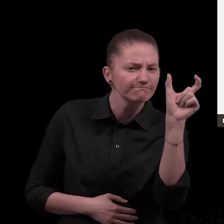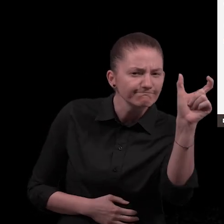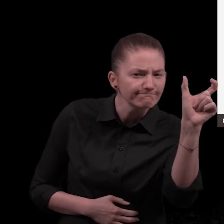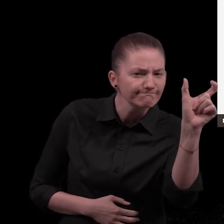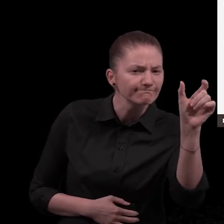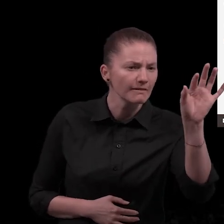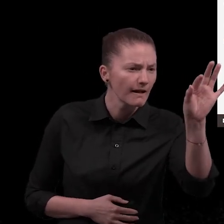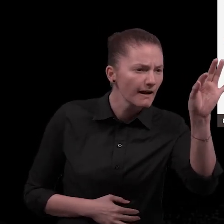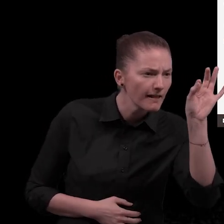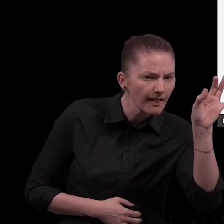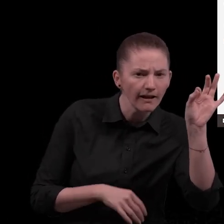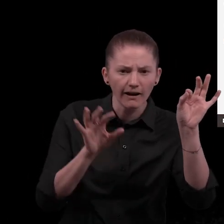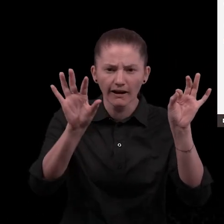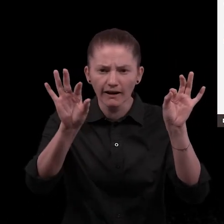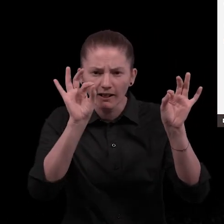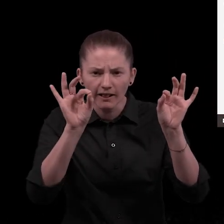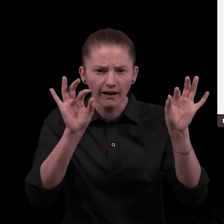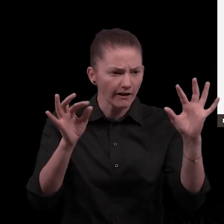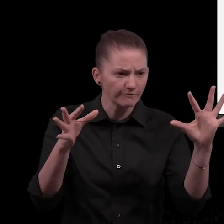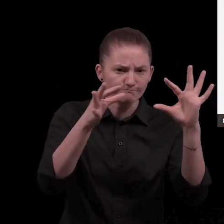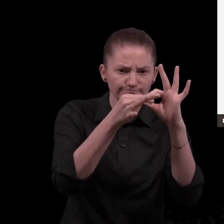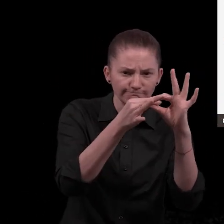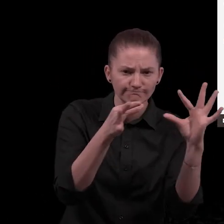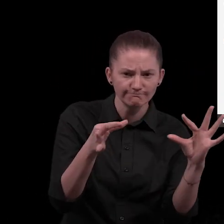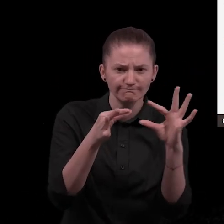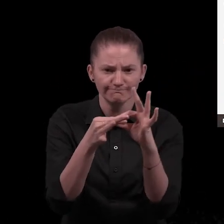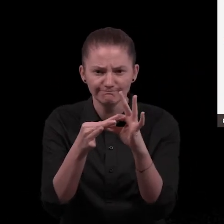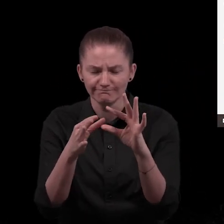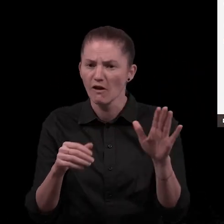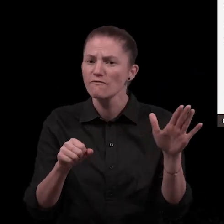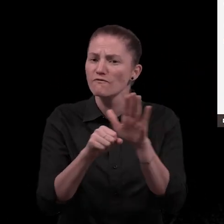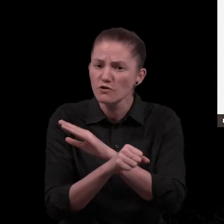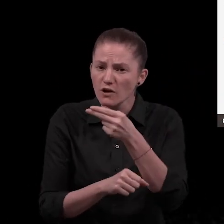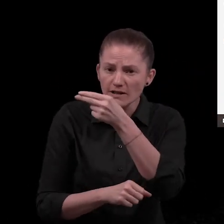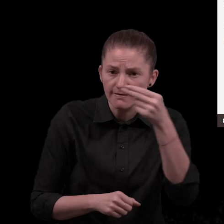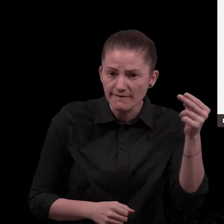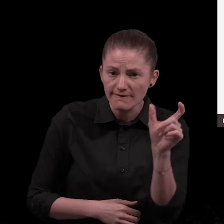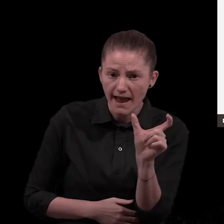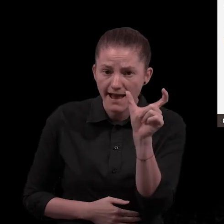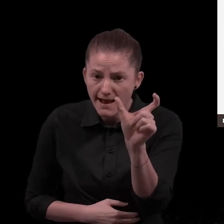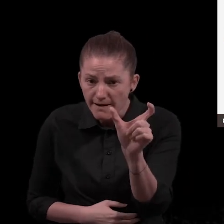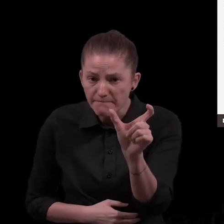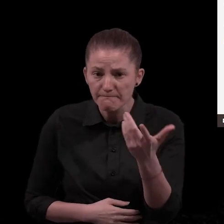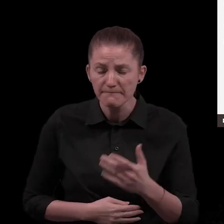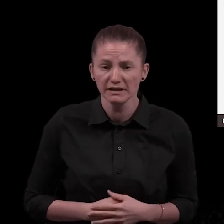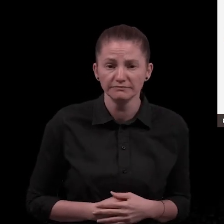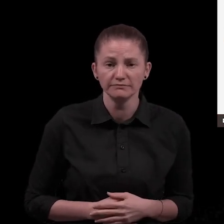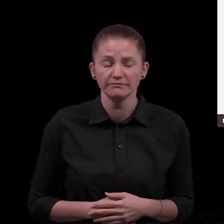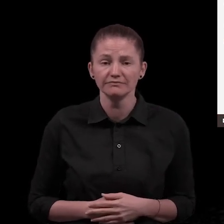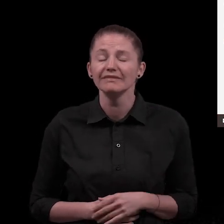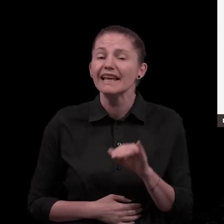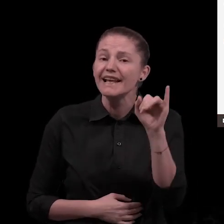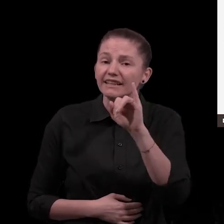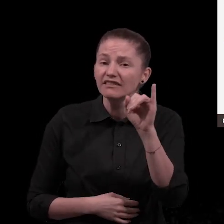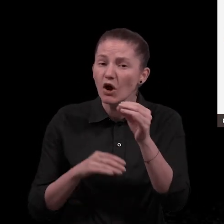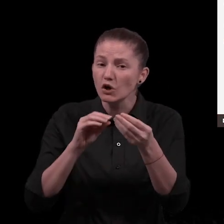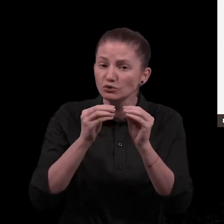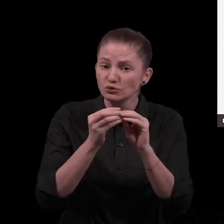to provide it my 5 training documents. I add them to a collection, and I'm going to upload them from local